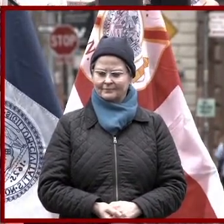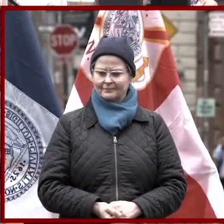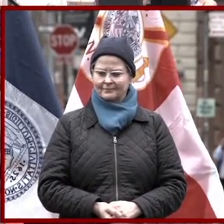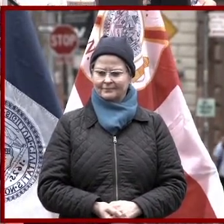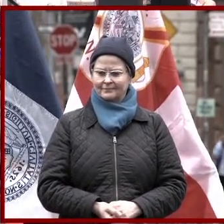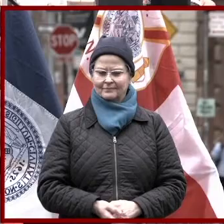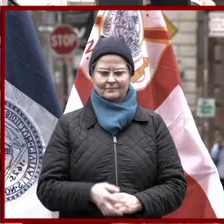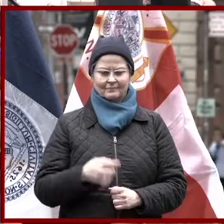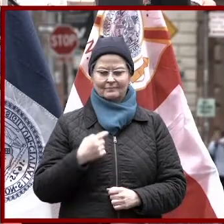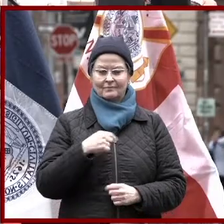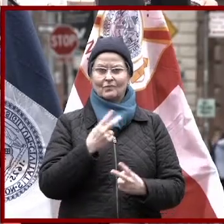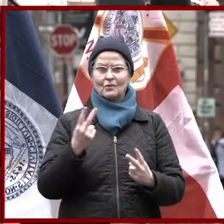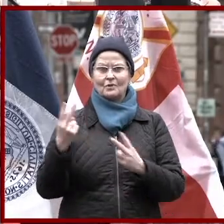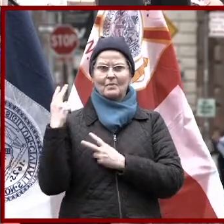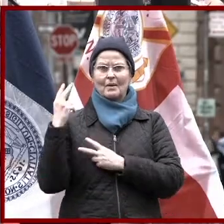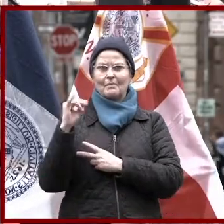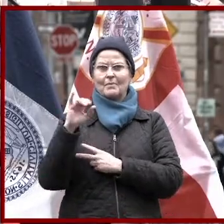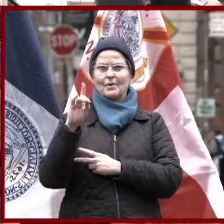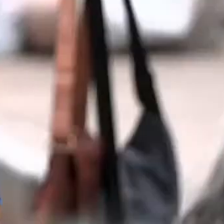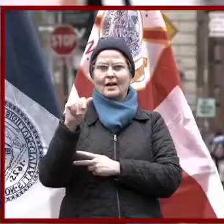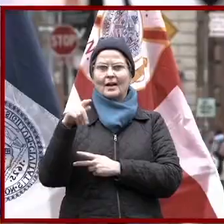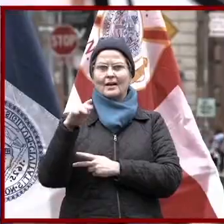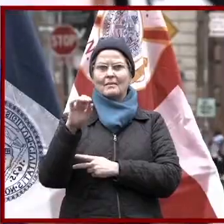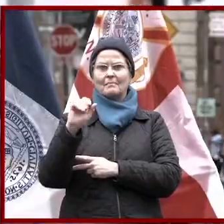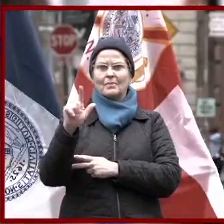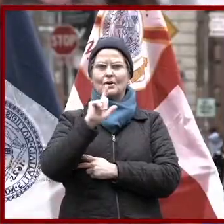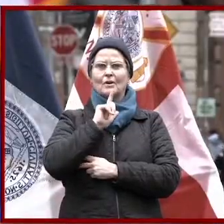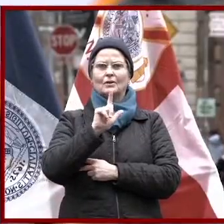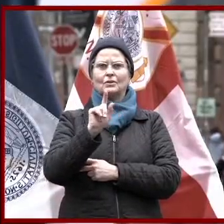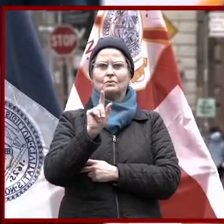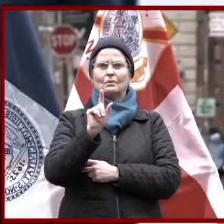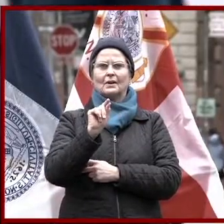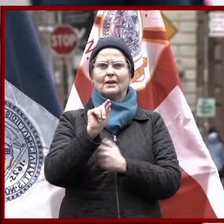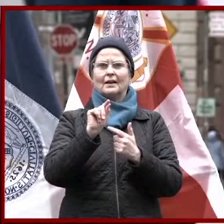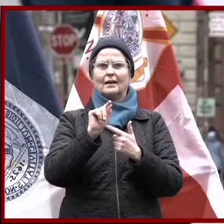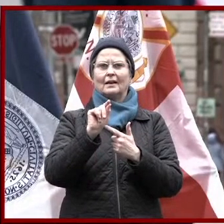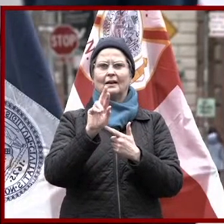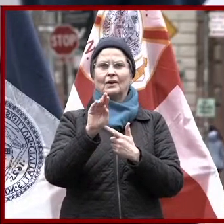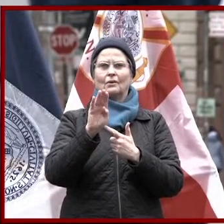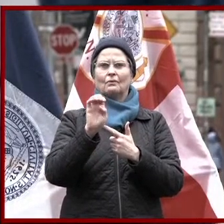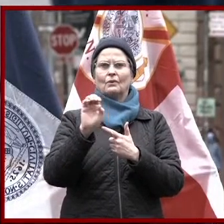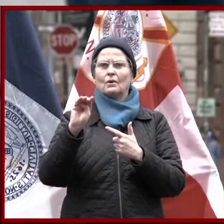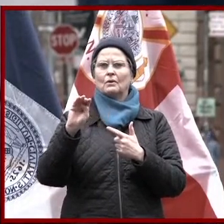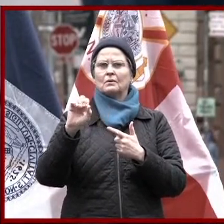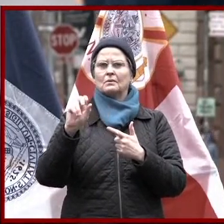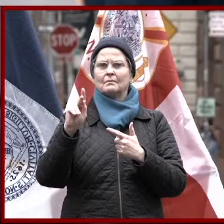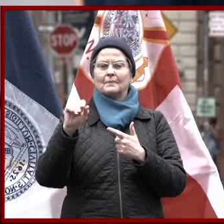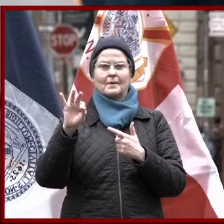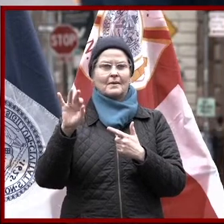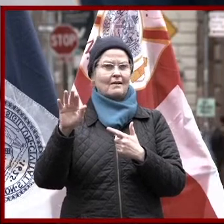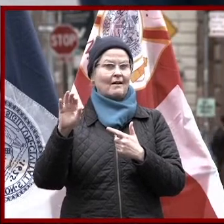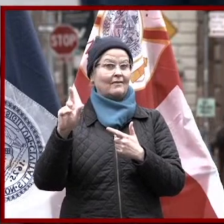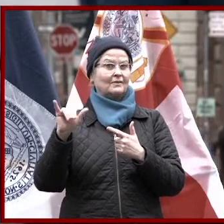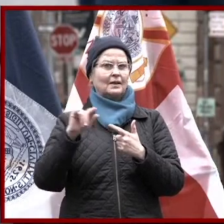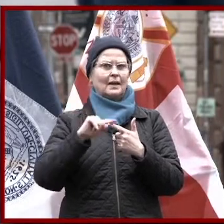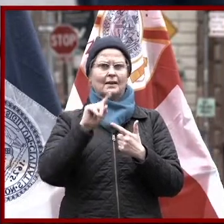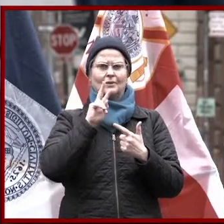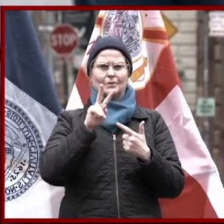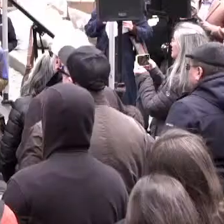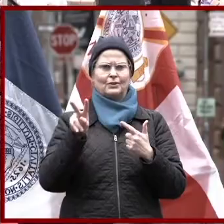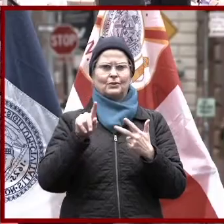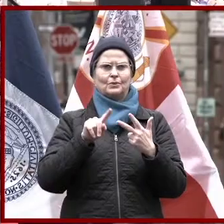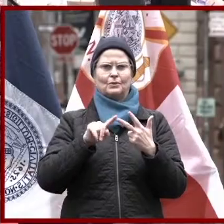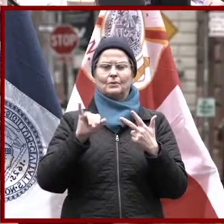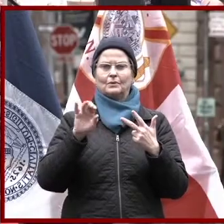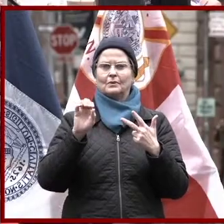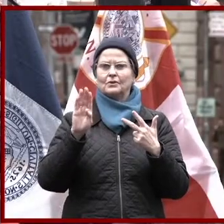We remember Ida Pearl, age 20, Rose Mankowski, age 22,